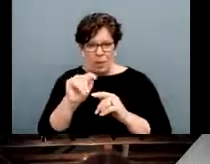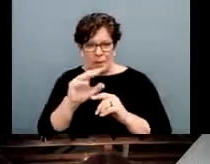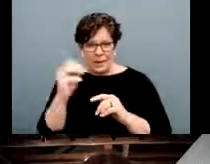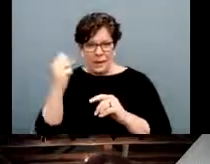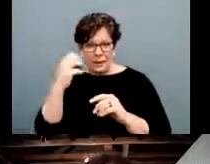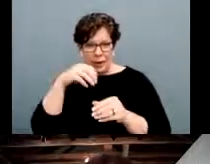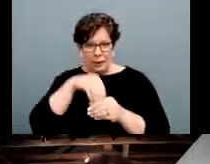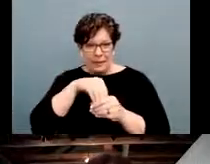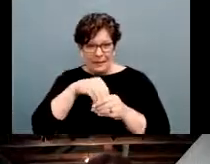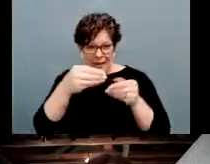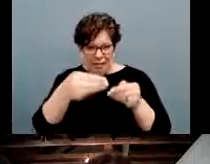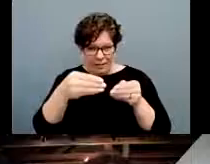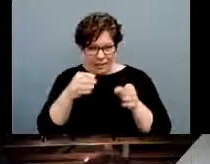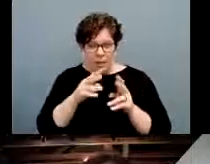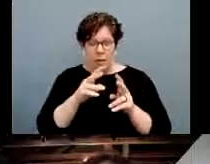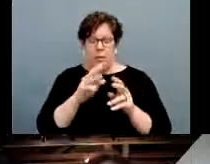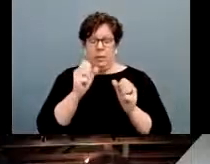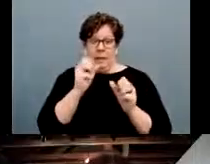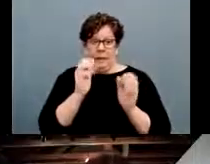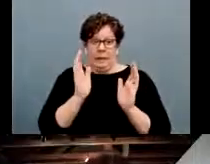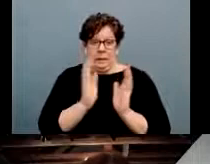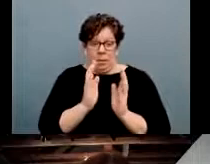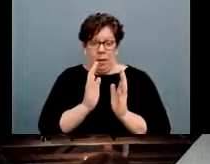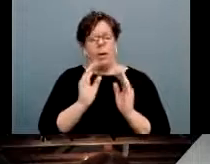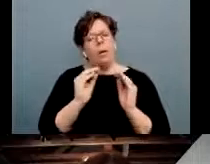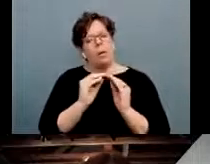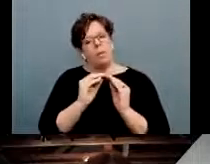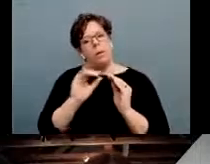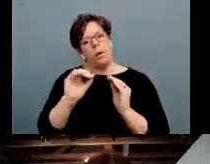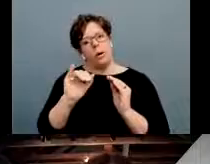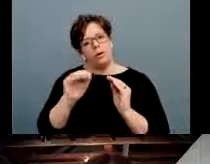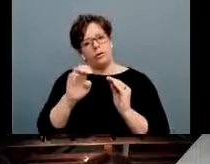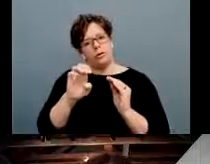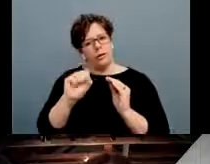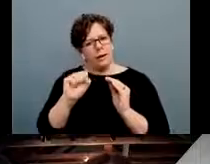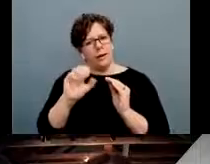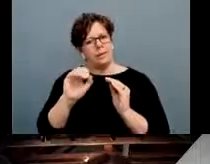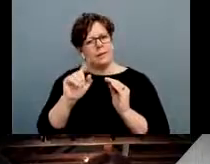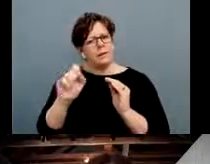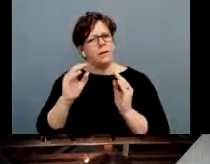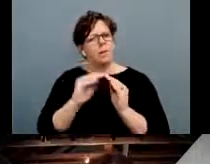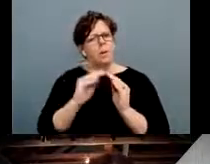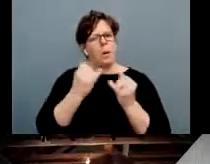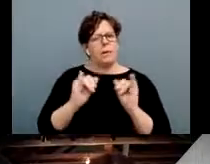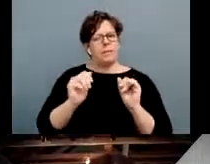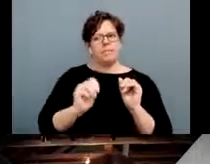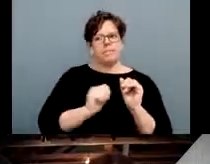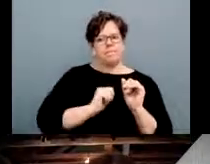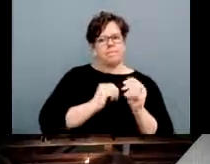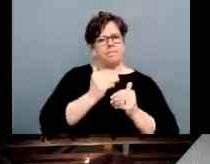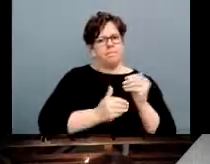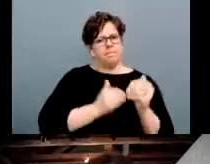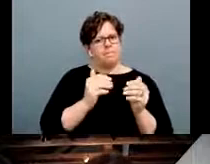but definitely allowed for more independence for James Castle than he would have had before. So you can